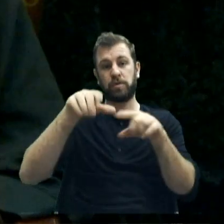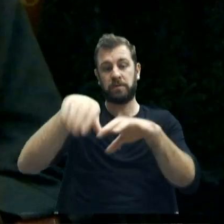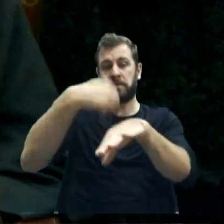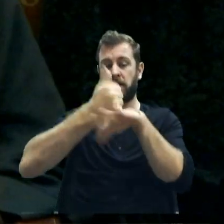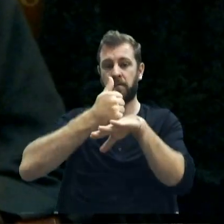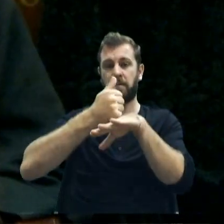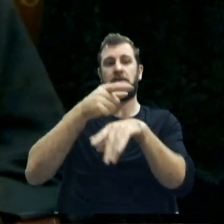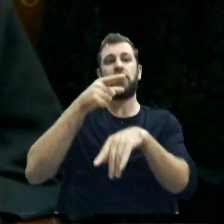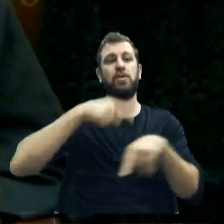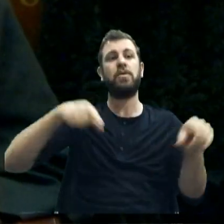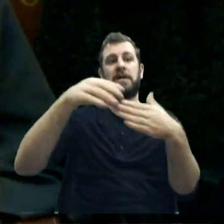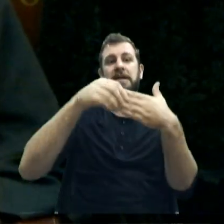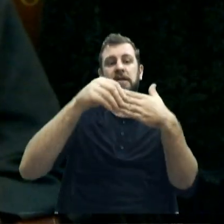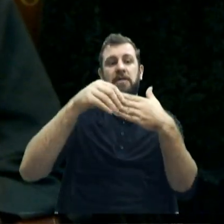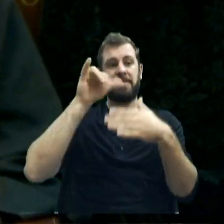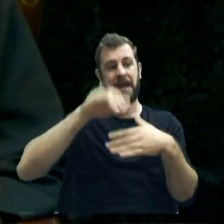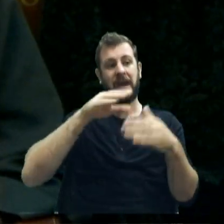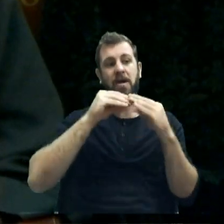of that house.